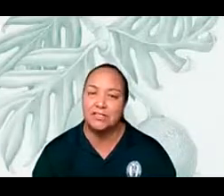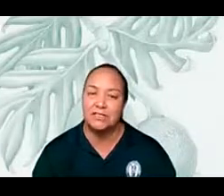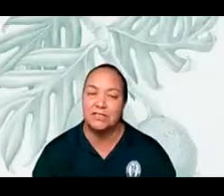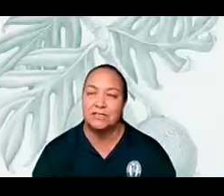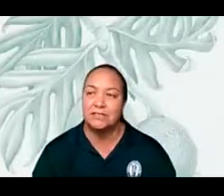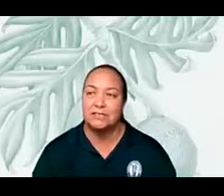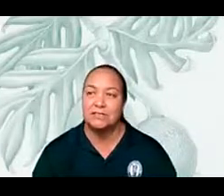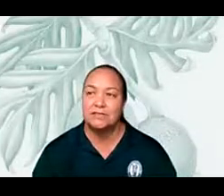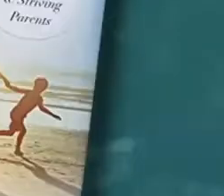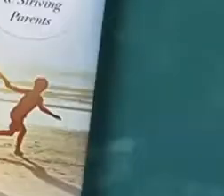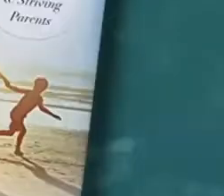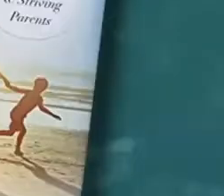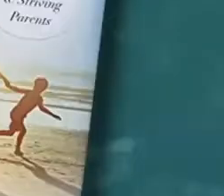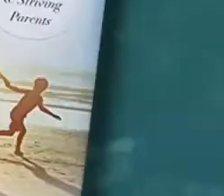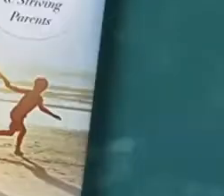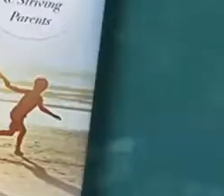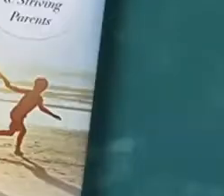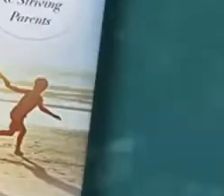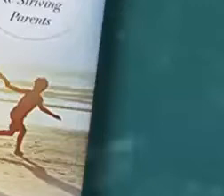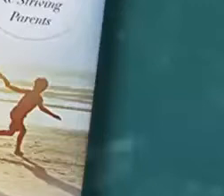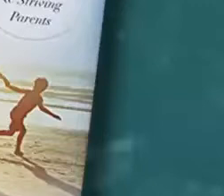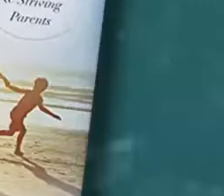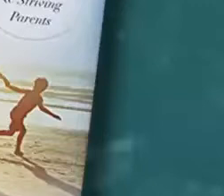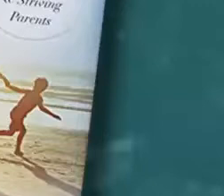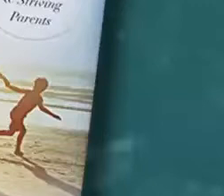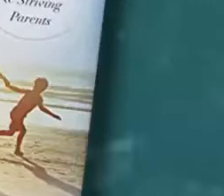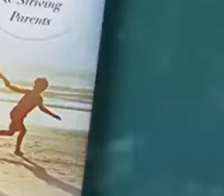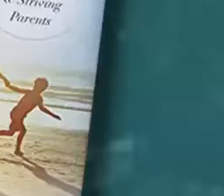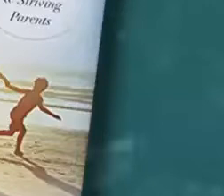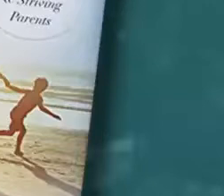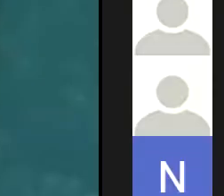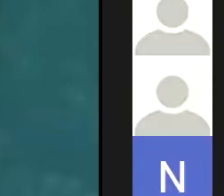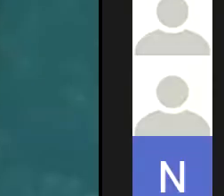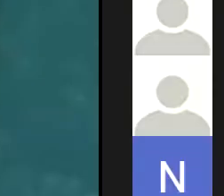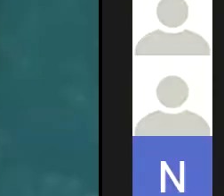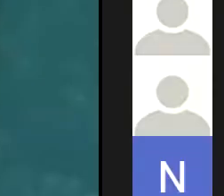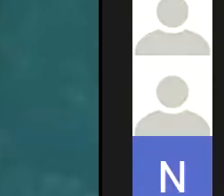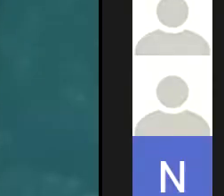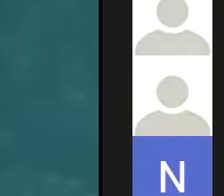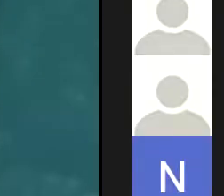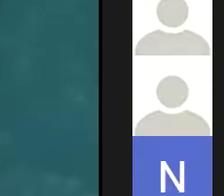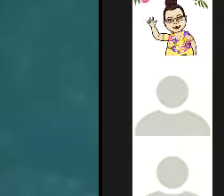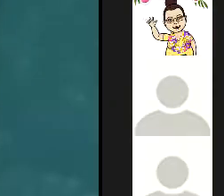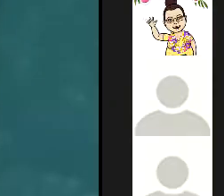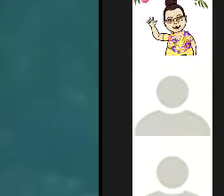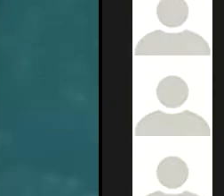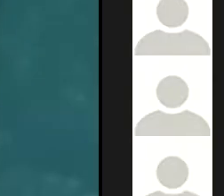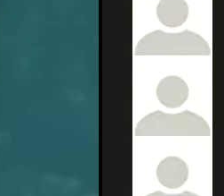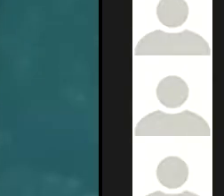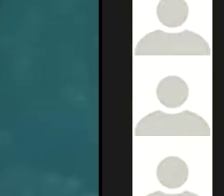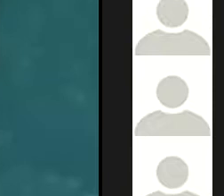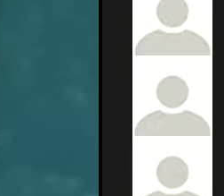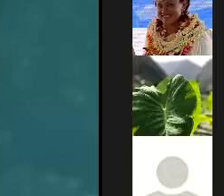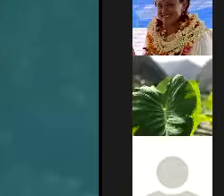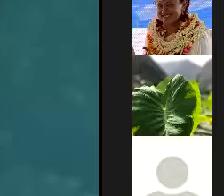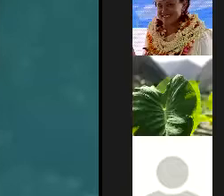depression? Yeah, that's a great question. One of the things that I'll typically recommend for that, and depending